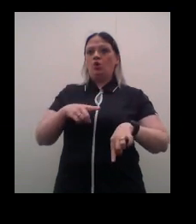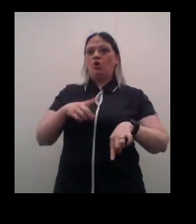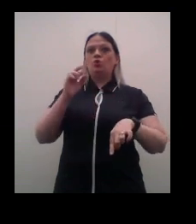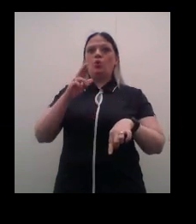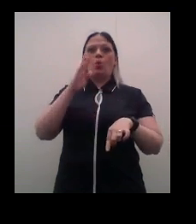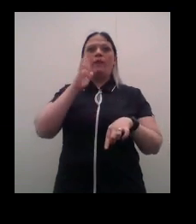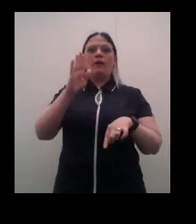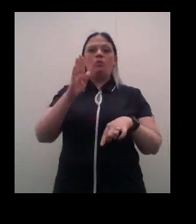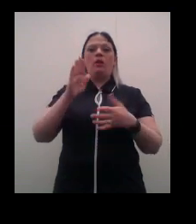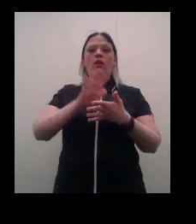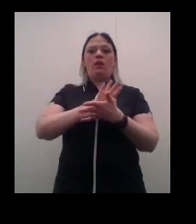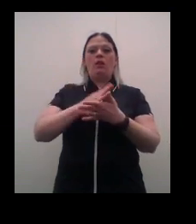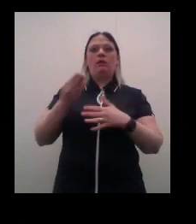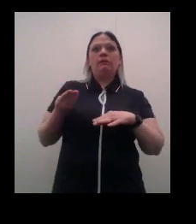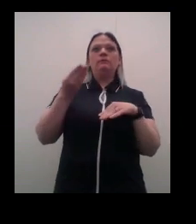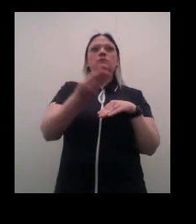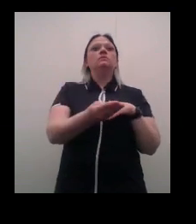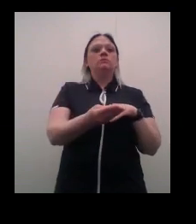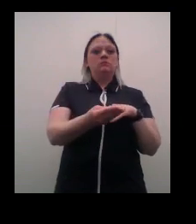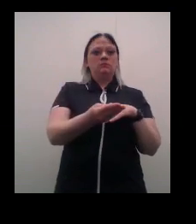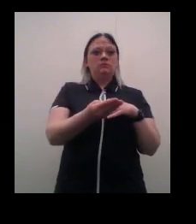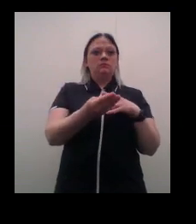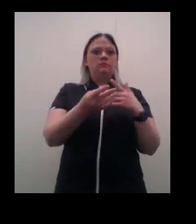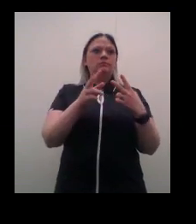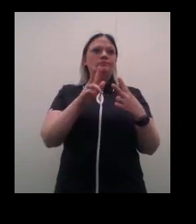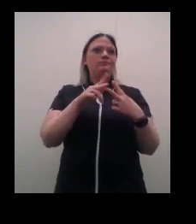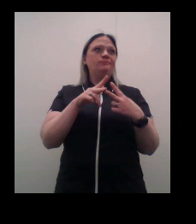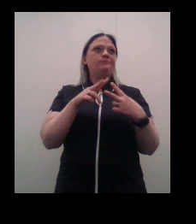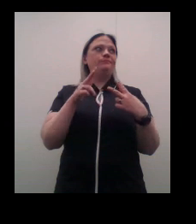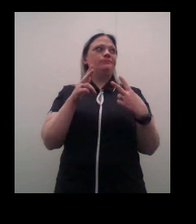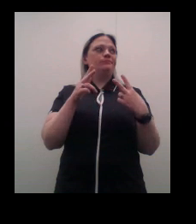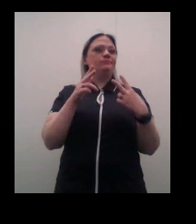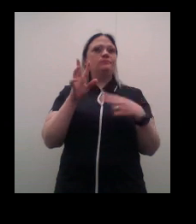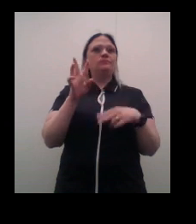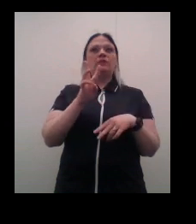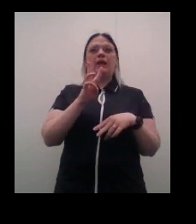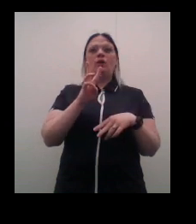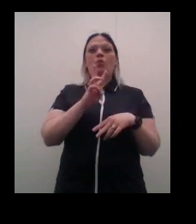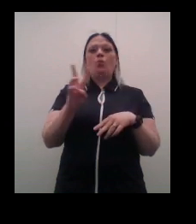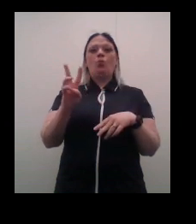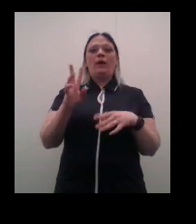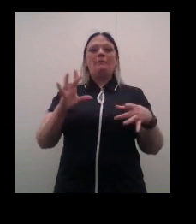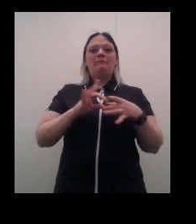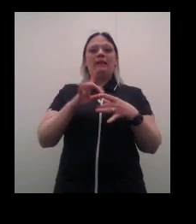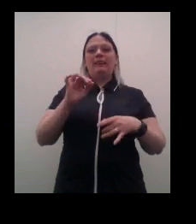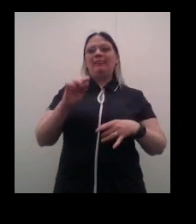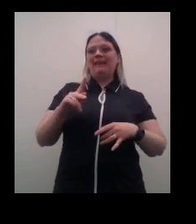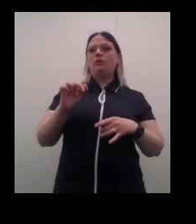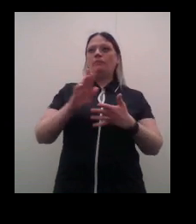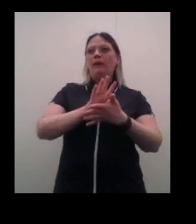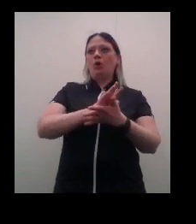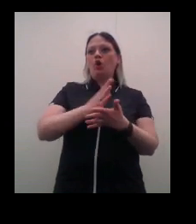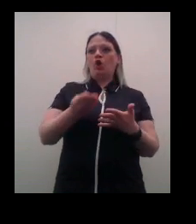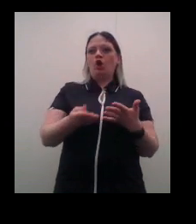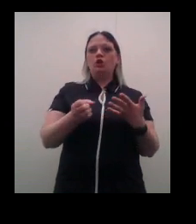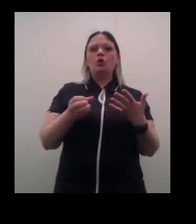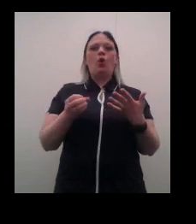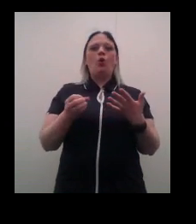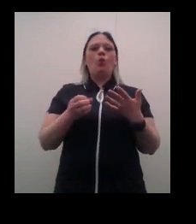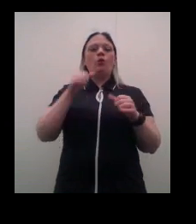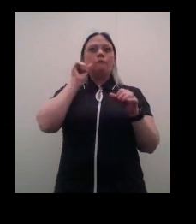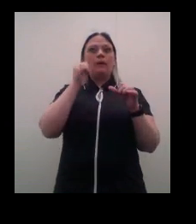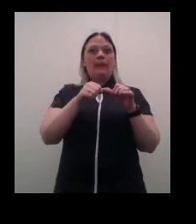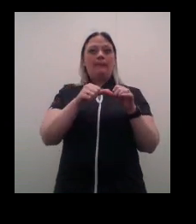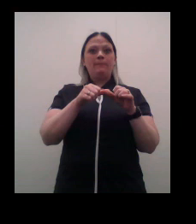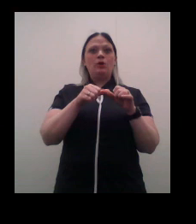received it beforehand, either by a web link or in paper. So remember,